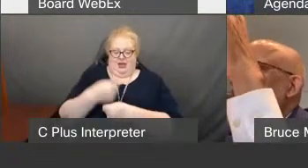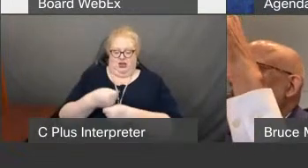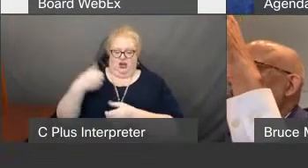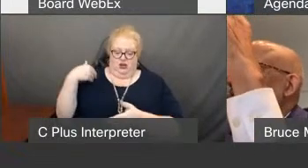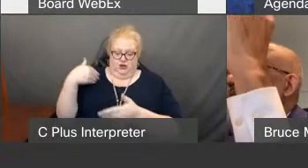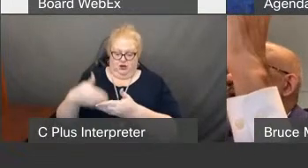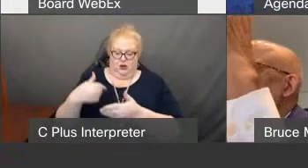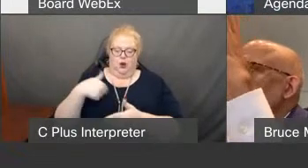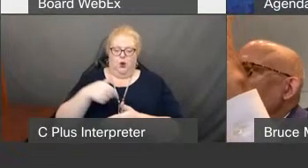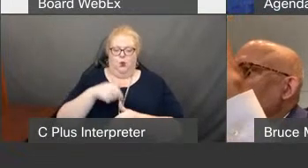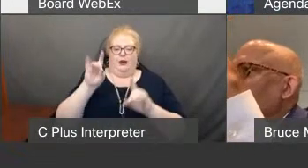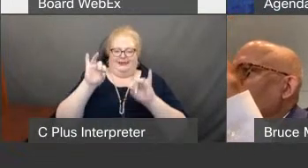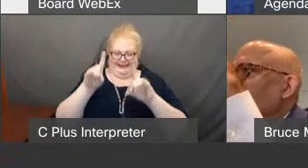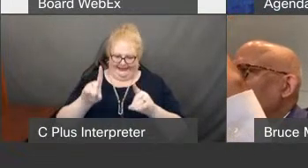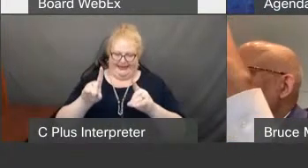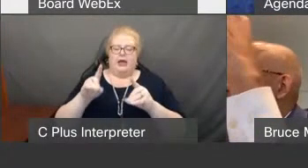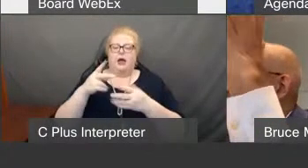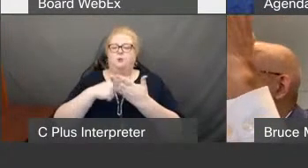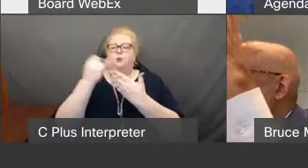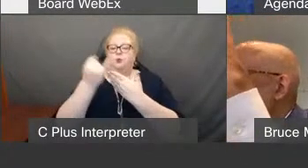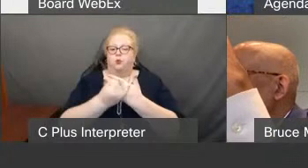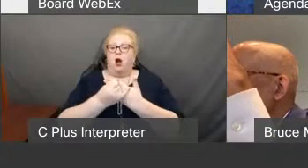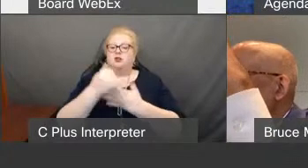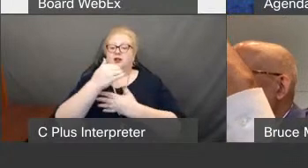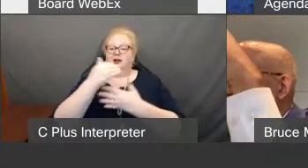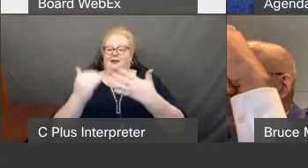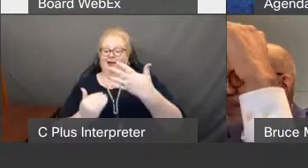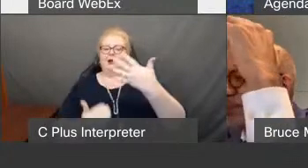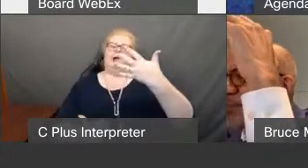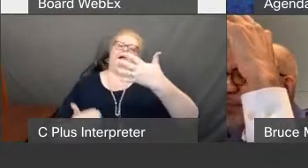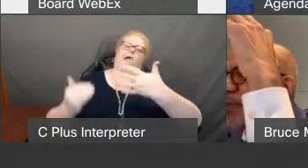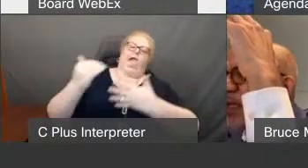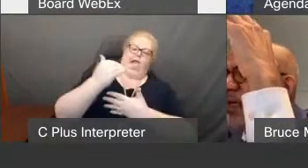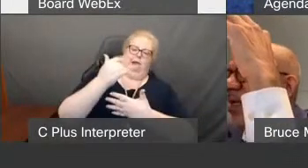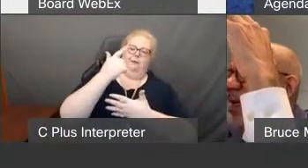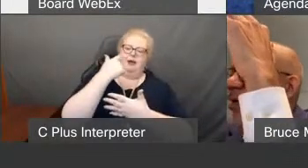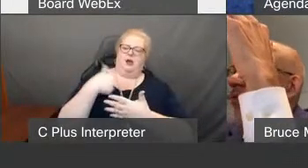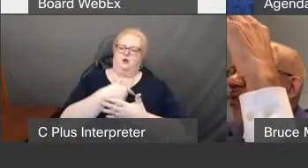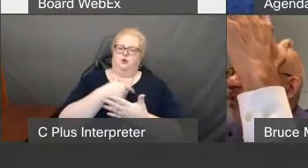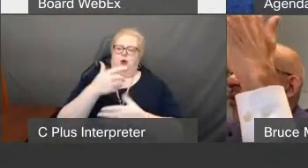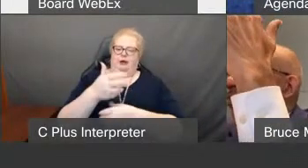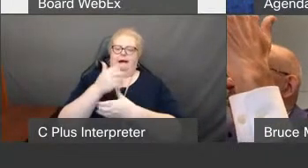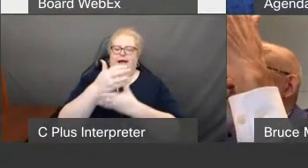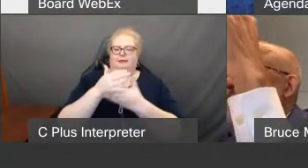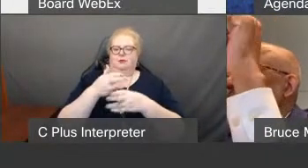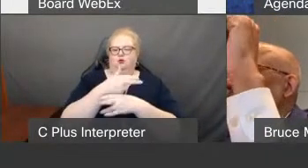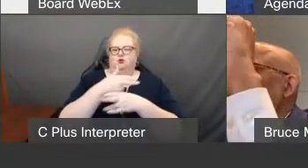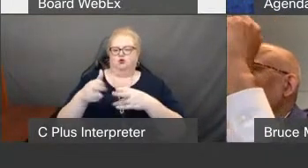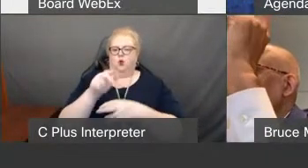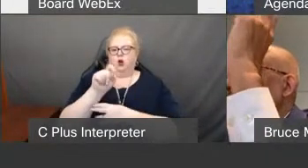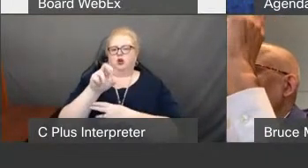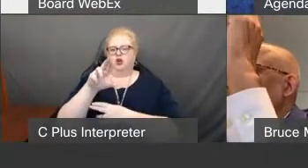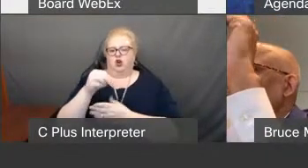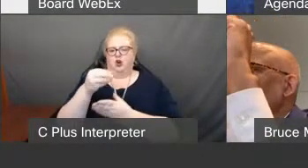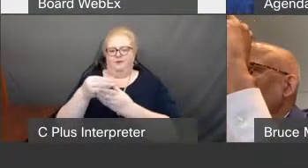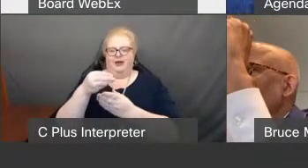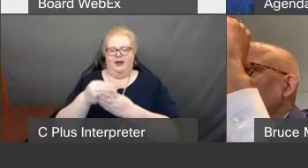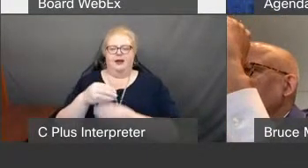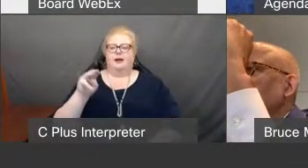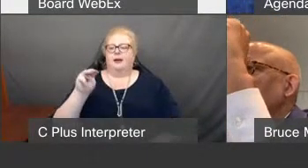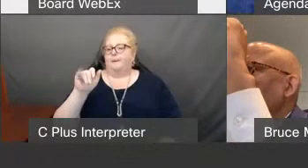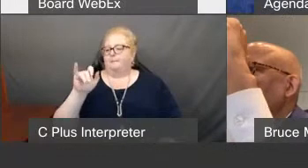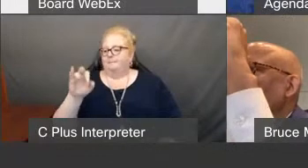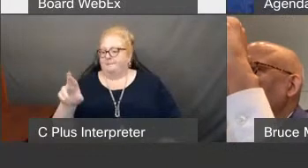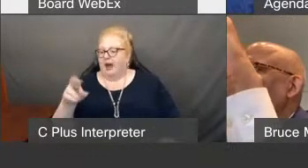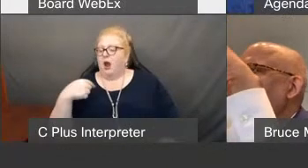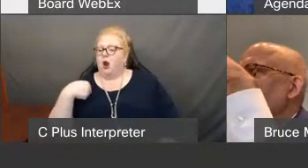move some projects up through short-term financing. And I would suggest that the mayor and I have talked, and Sarah and I have talked about